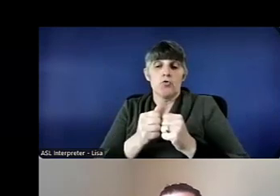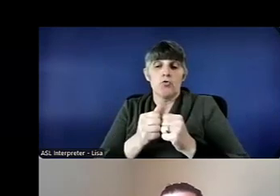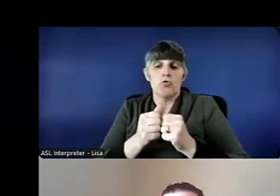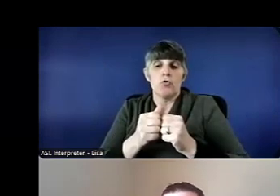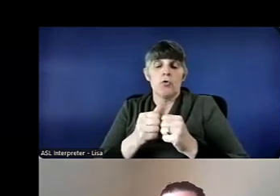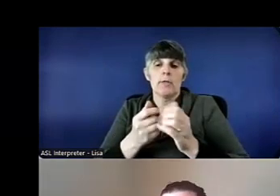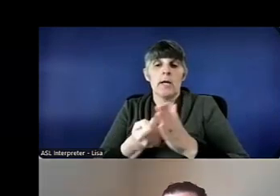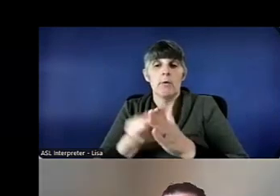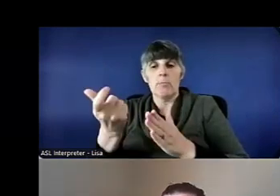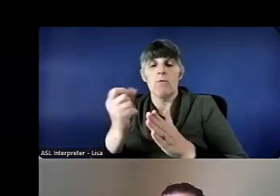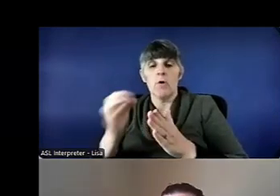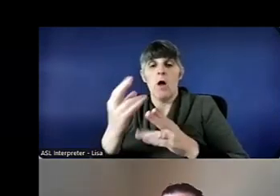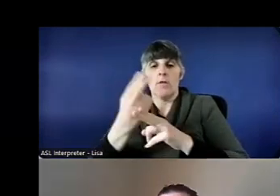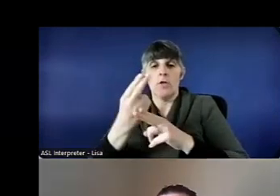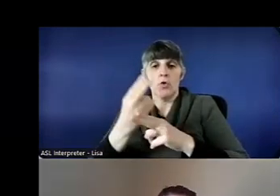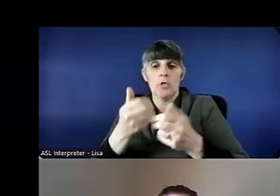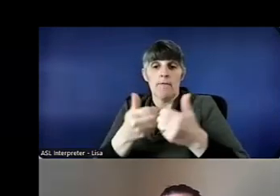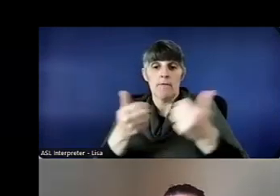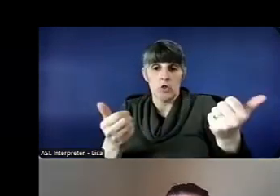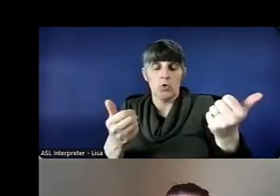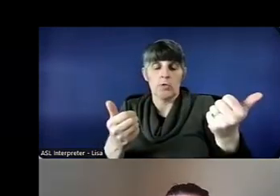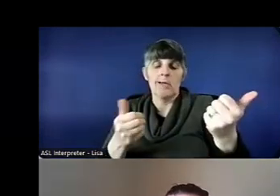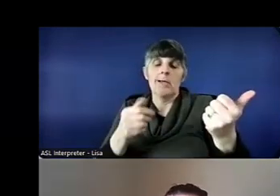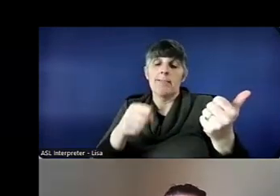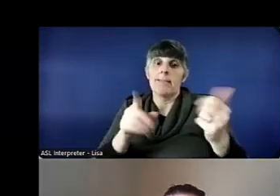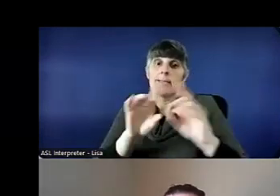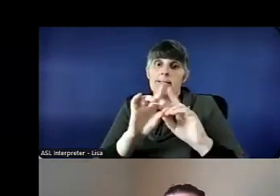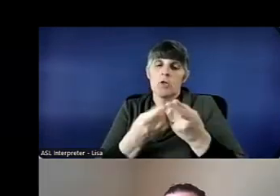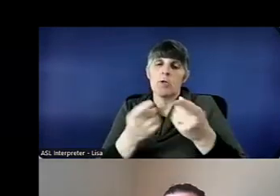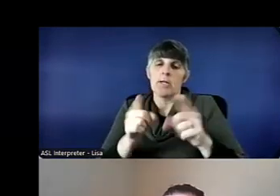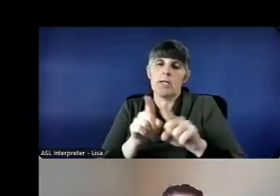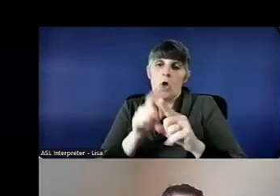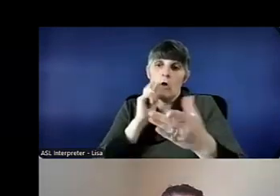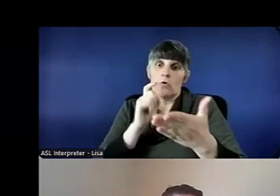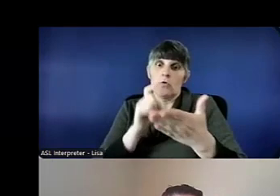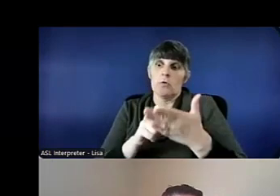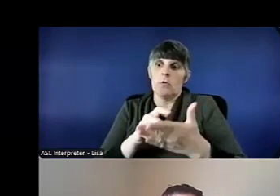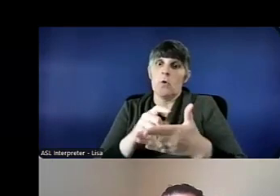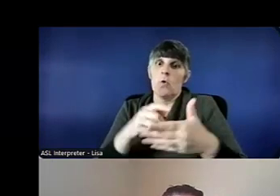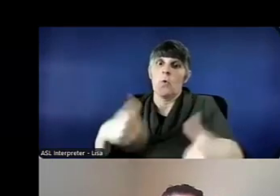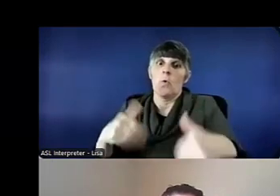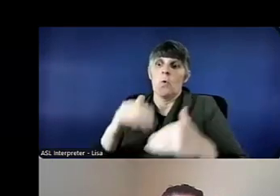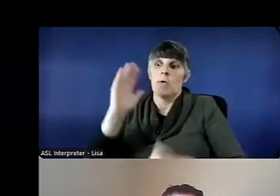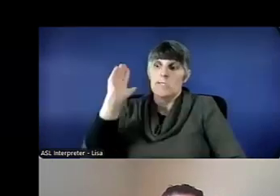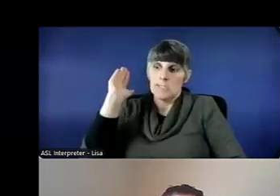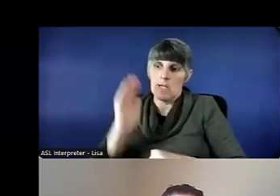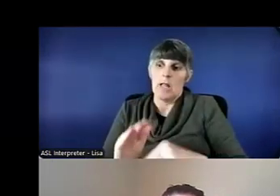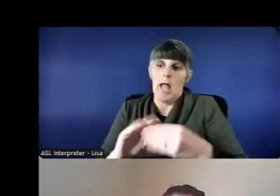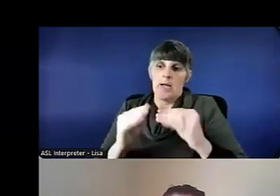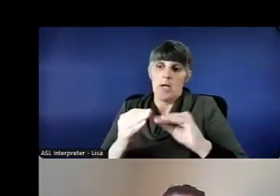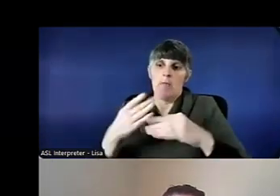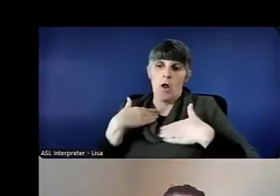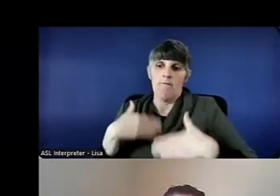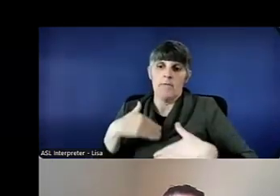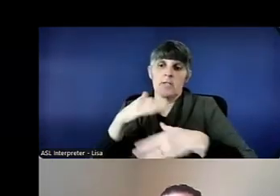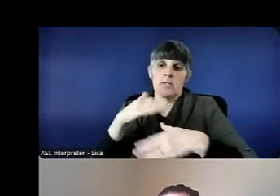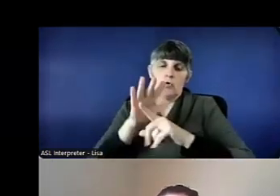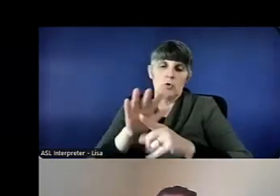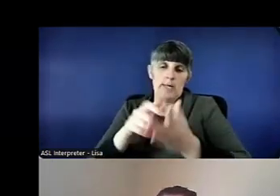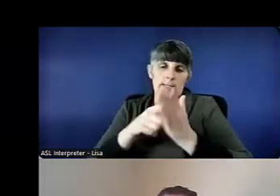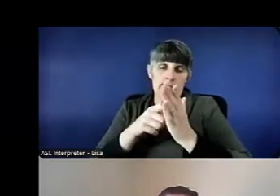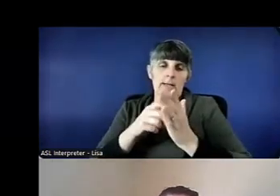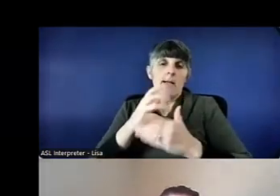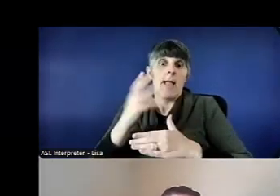elimination of the use of seclusion, this district has also seen a dramatic decline in the number of physical restraints used and